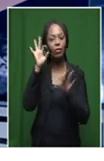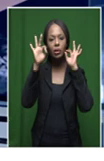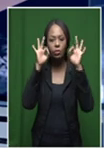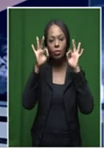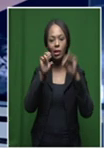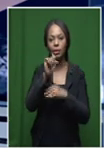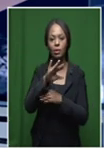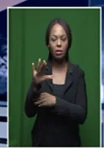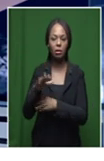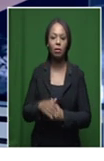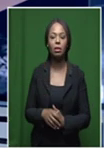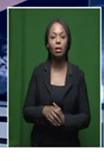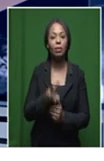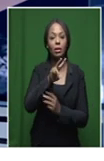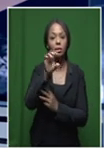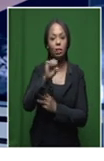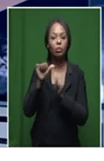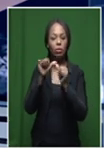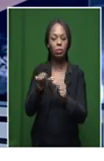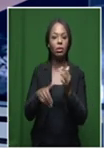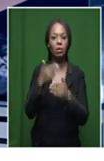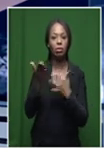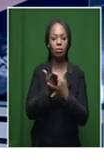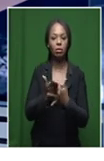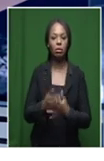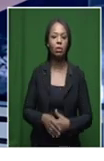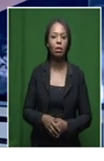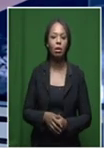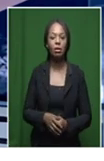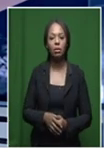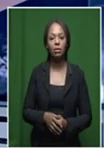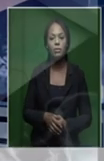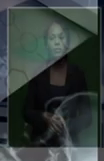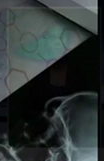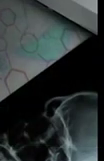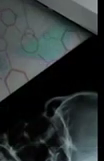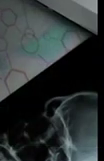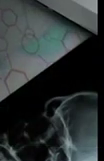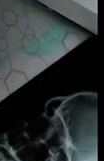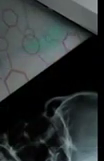SABC Vital Signs. Vital Signs will continue right after the ad break. Stay with us.